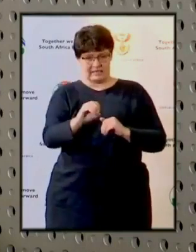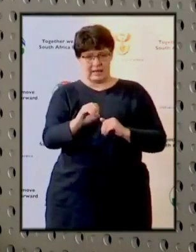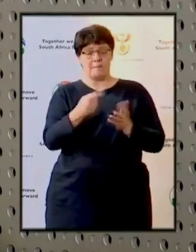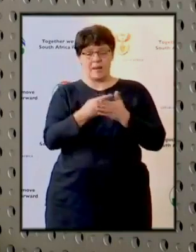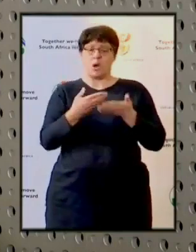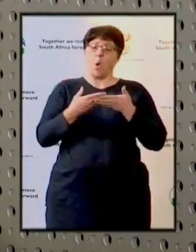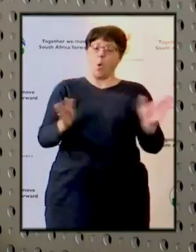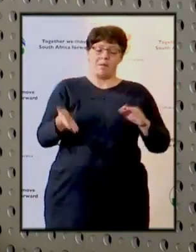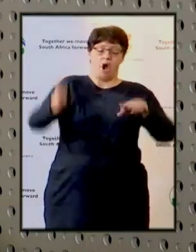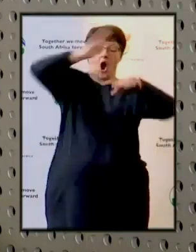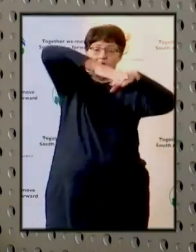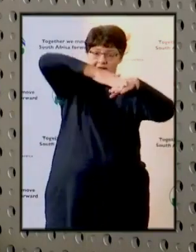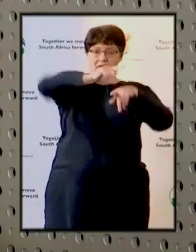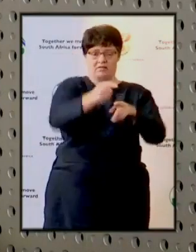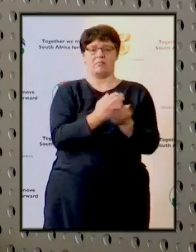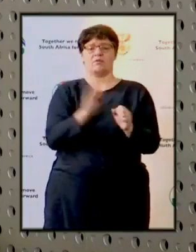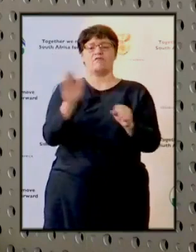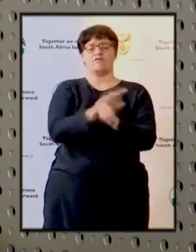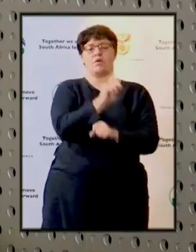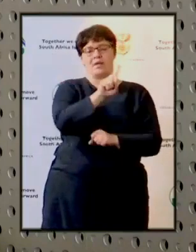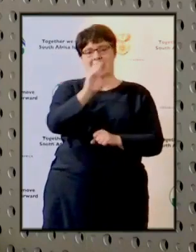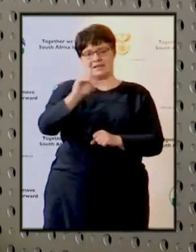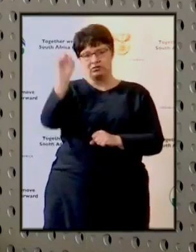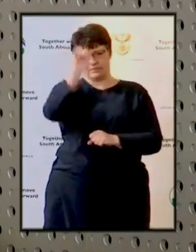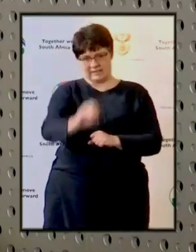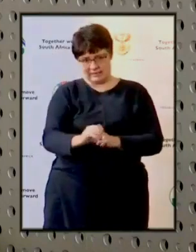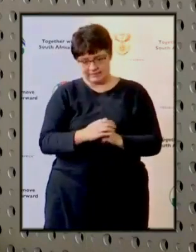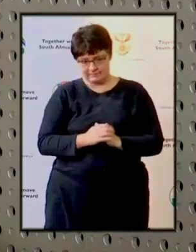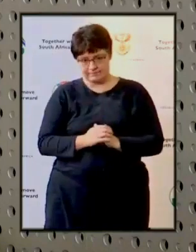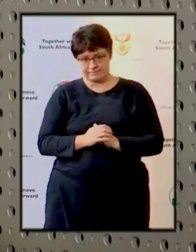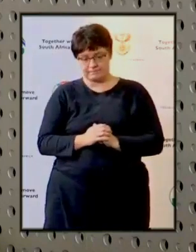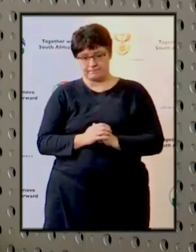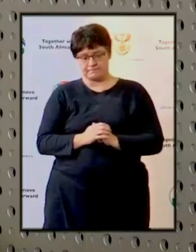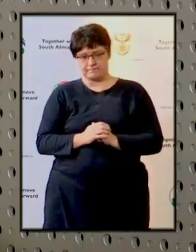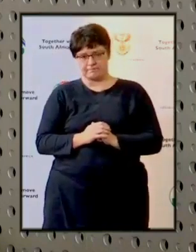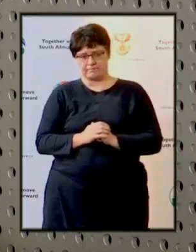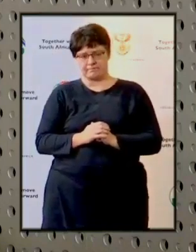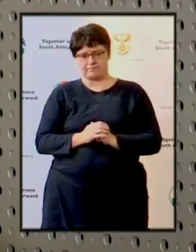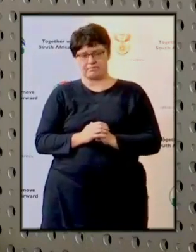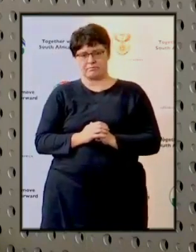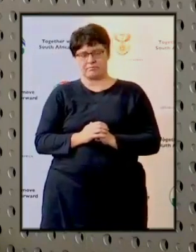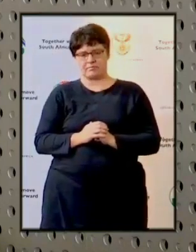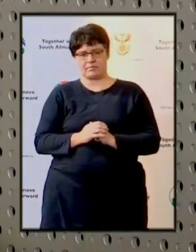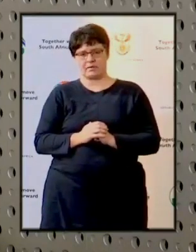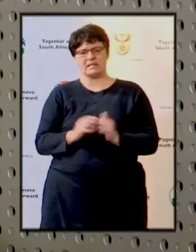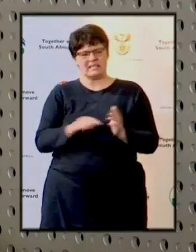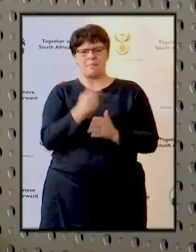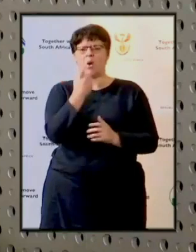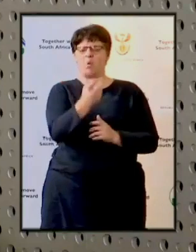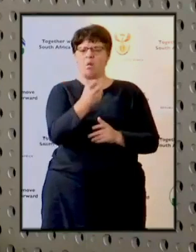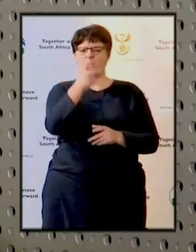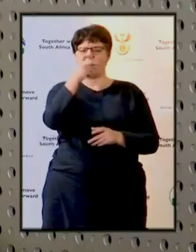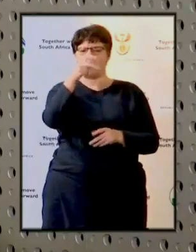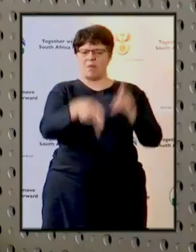cast mining that can go up to 100%, just like the coal mining